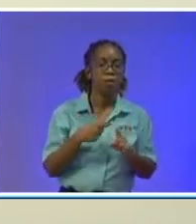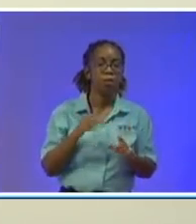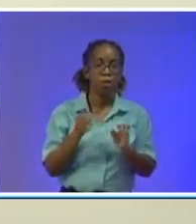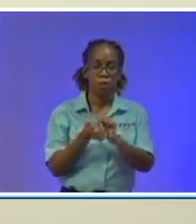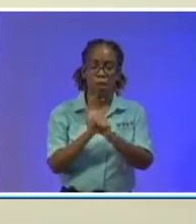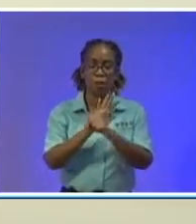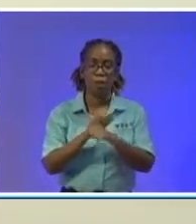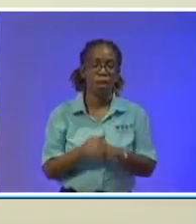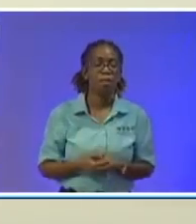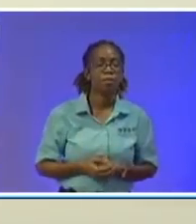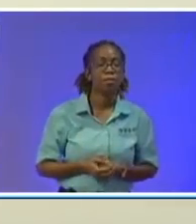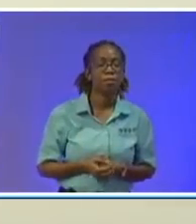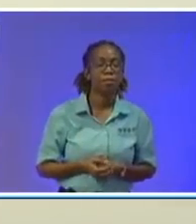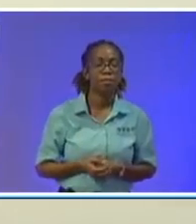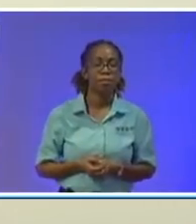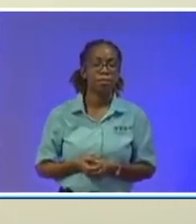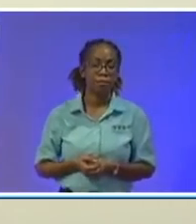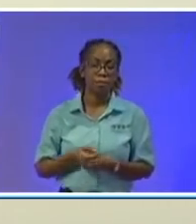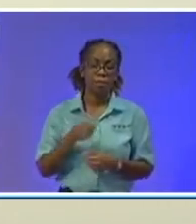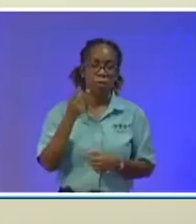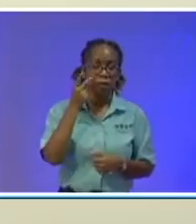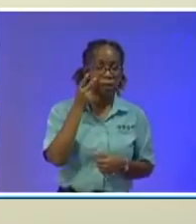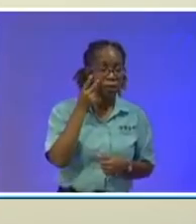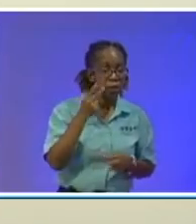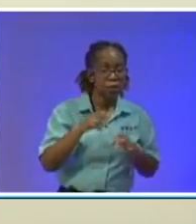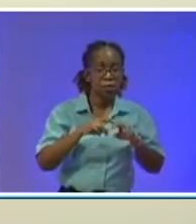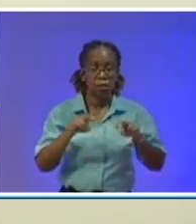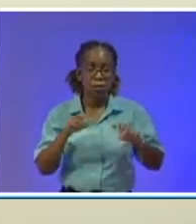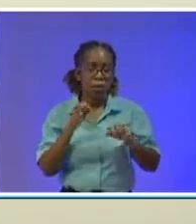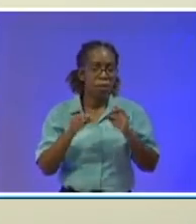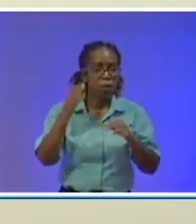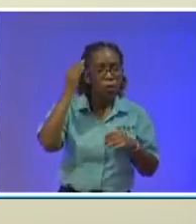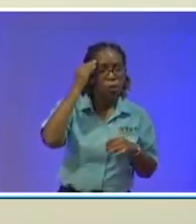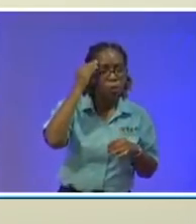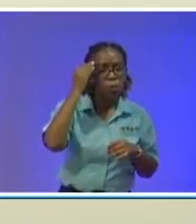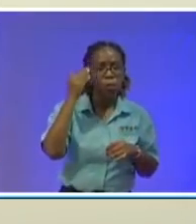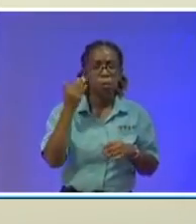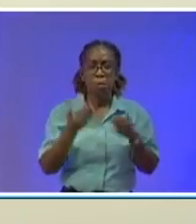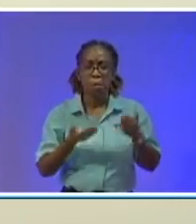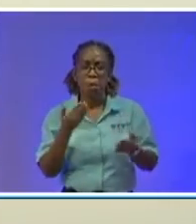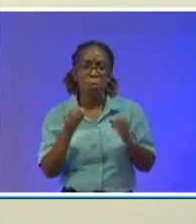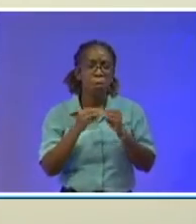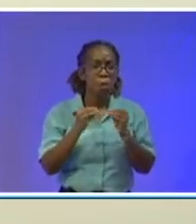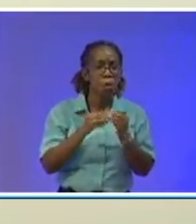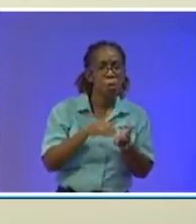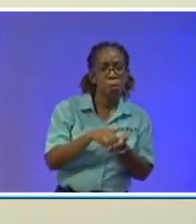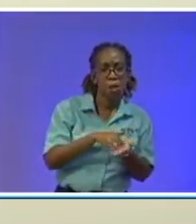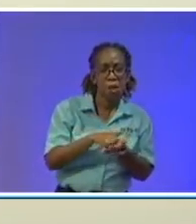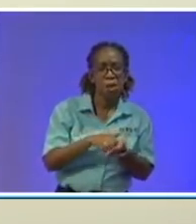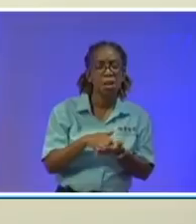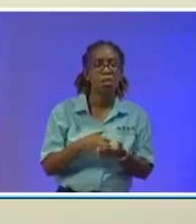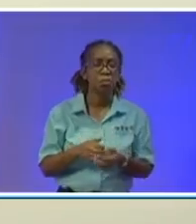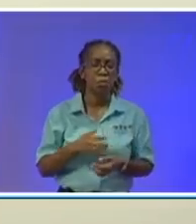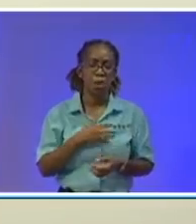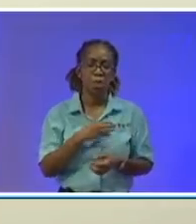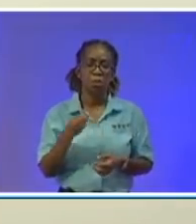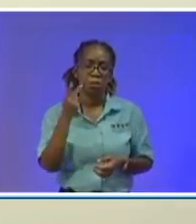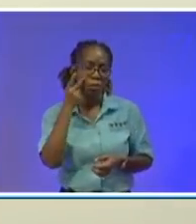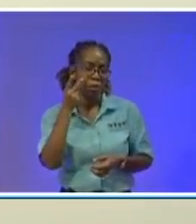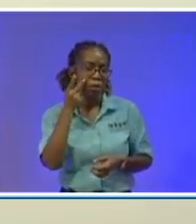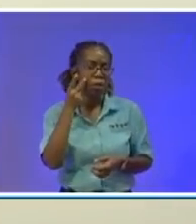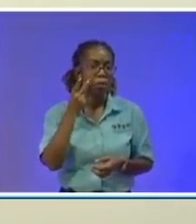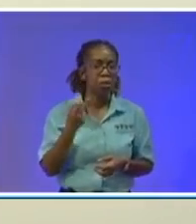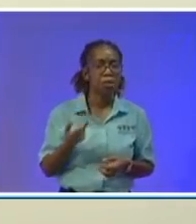been some deterioration or improvements. We got a GIS update and addressed a number of important questions posed by the